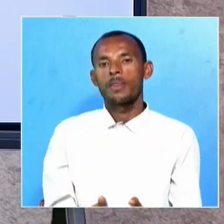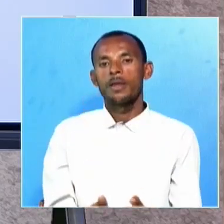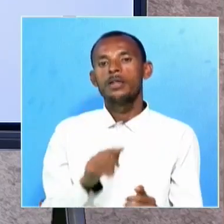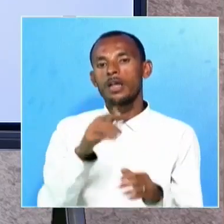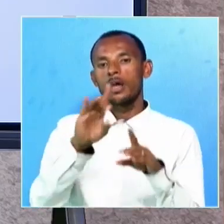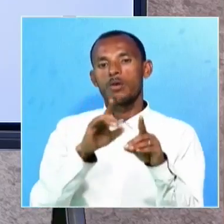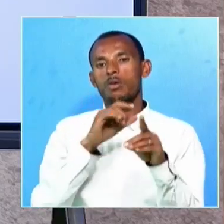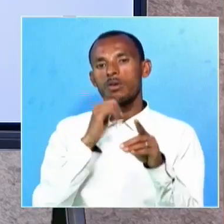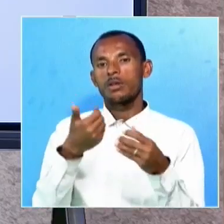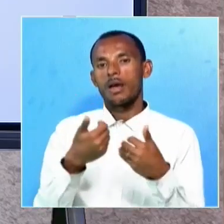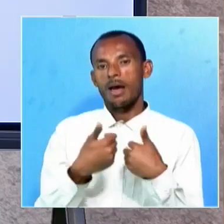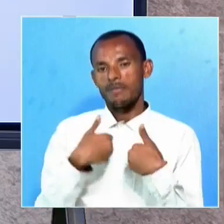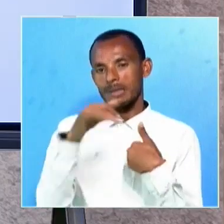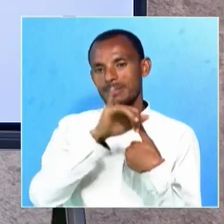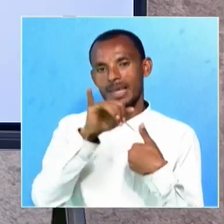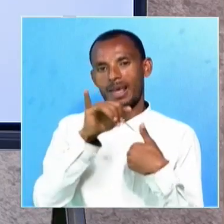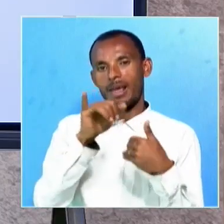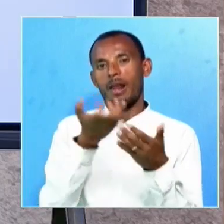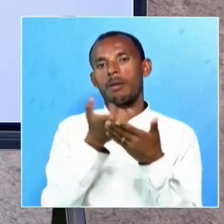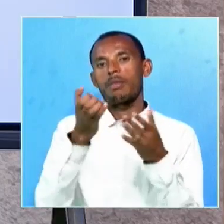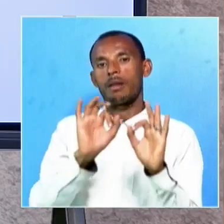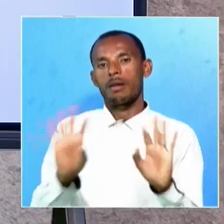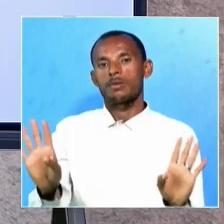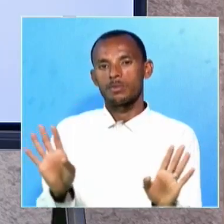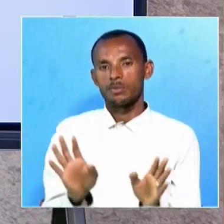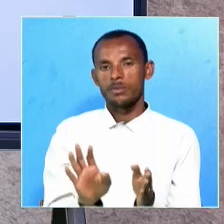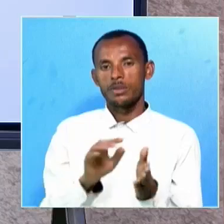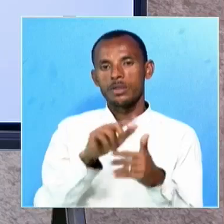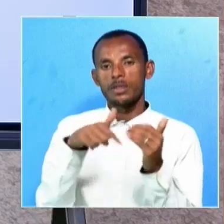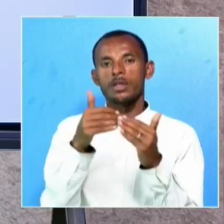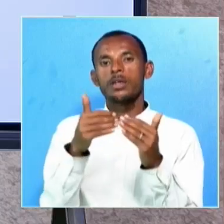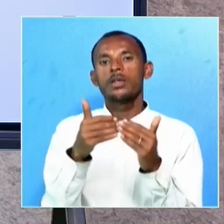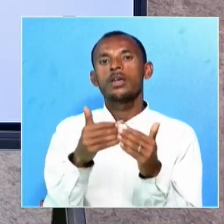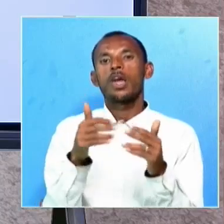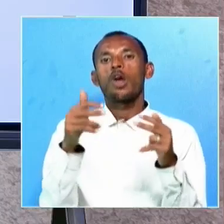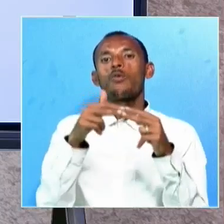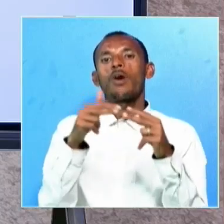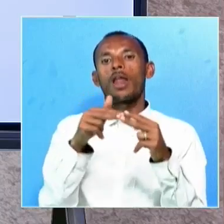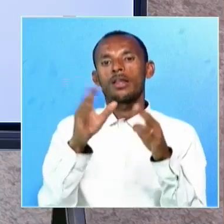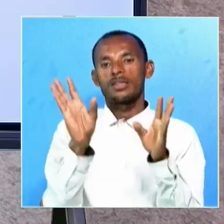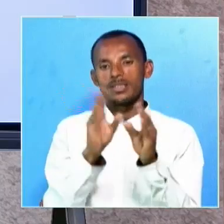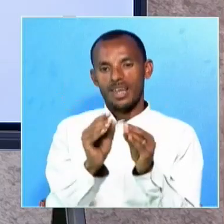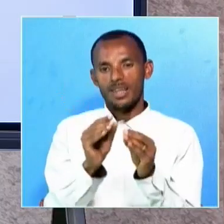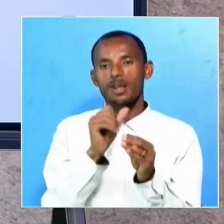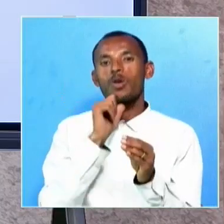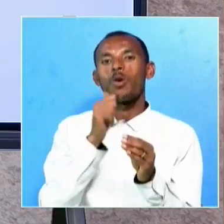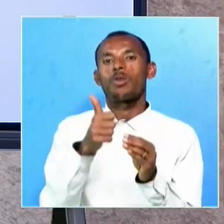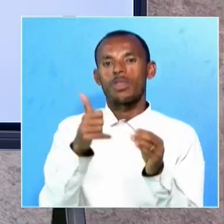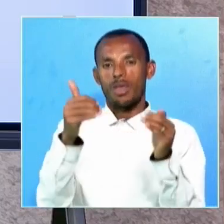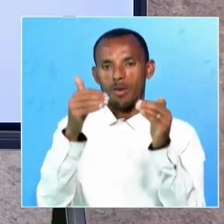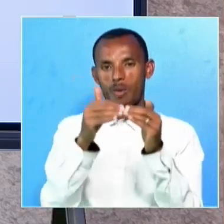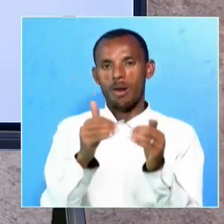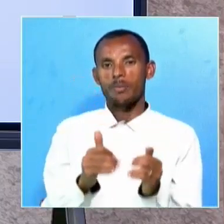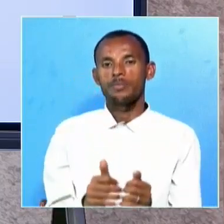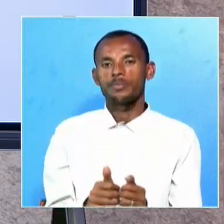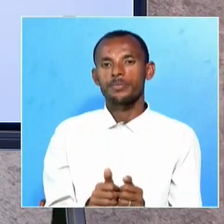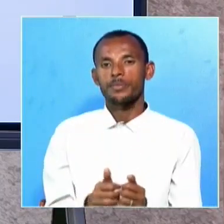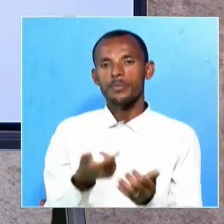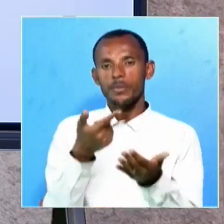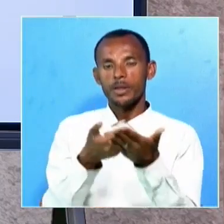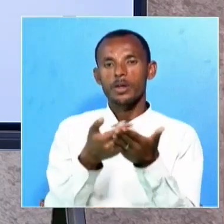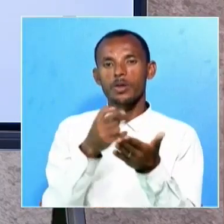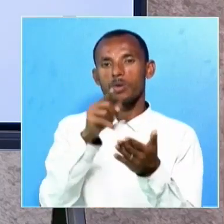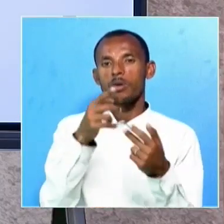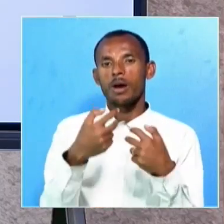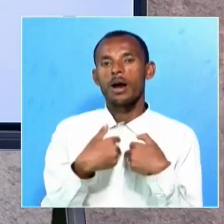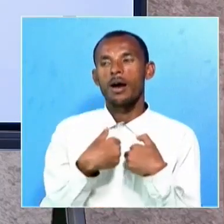not have identical elements. They are not equal. So, equivalent sets may not necessarily equal sets. But here you have to note